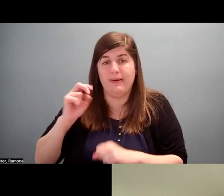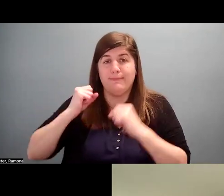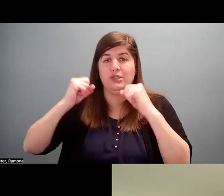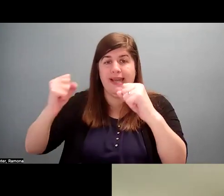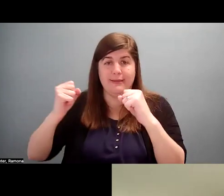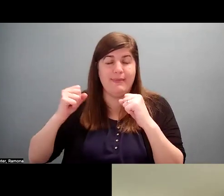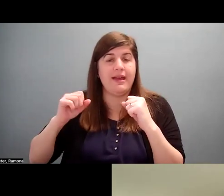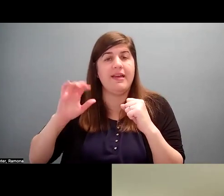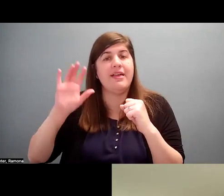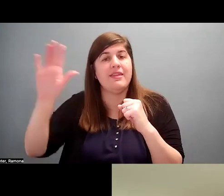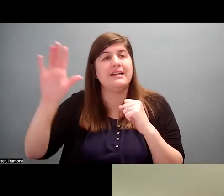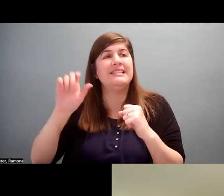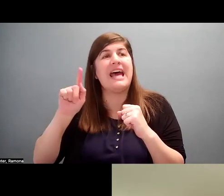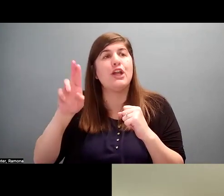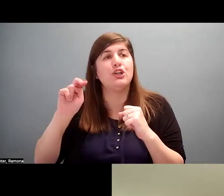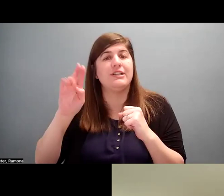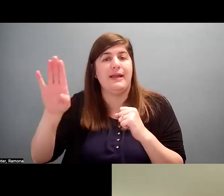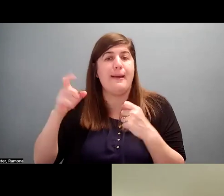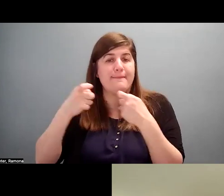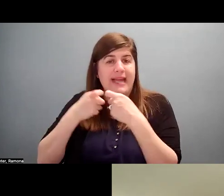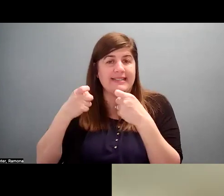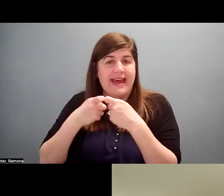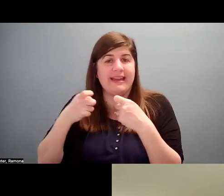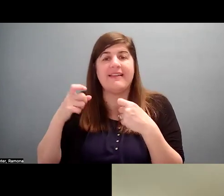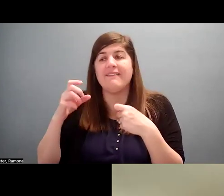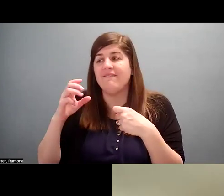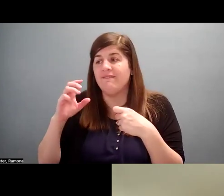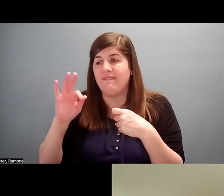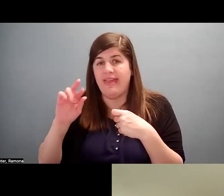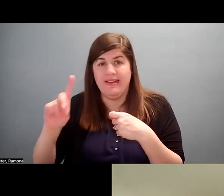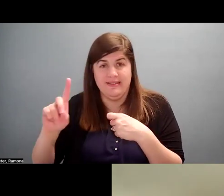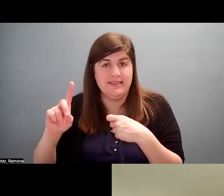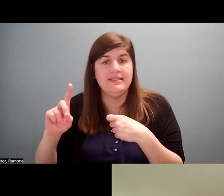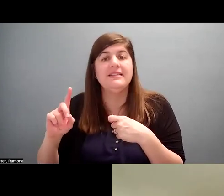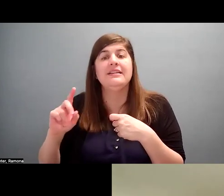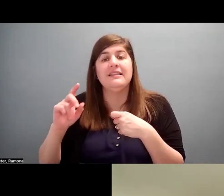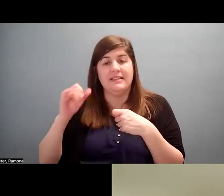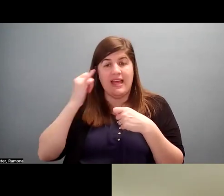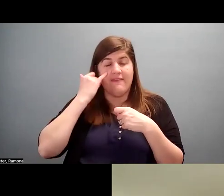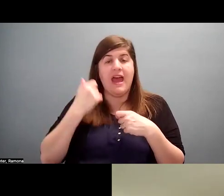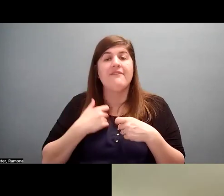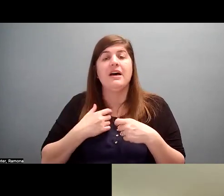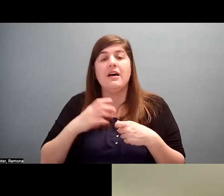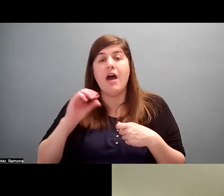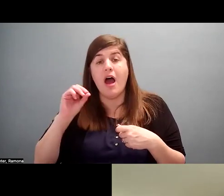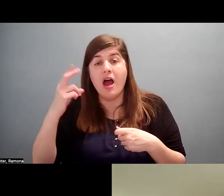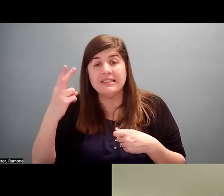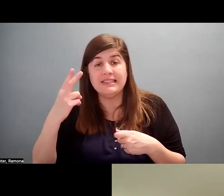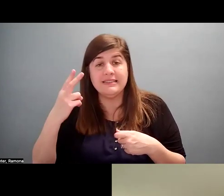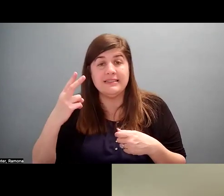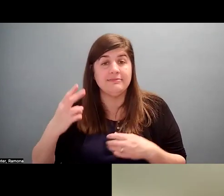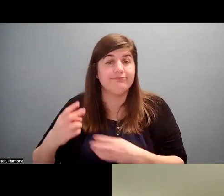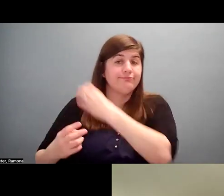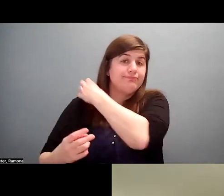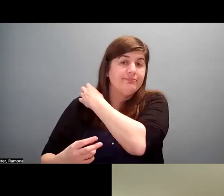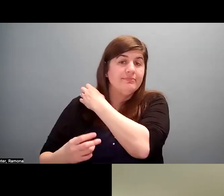Saturn's magnetic field. And so you could, as long as you have a thick enough jacket and like some oxygen tank, you could in theory walk